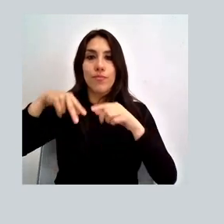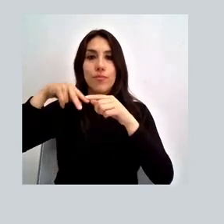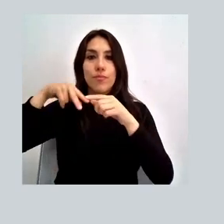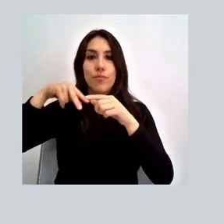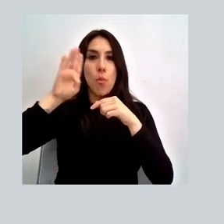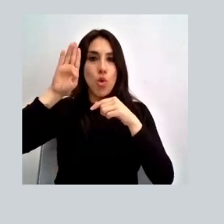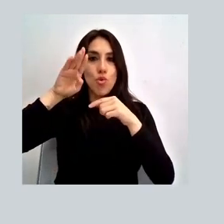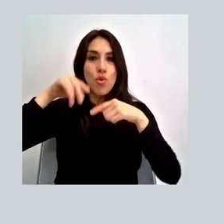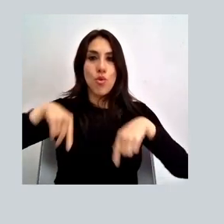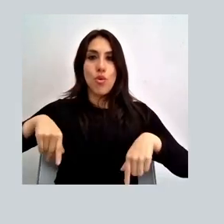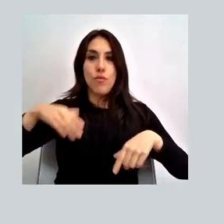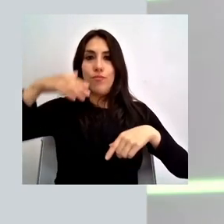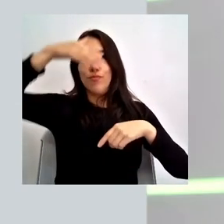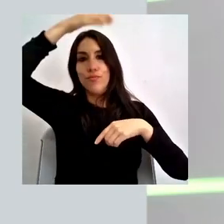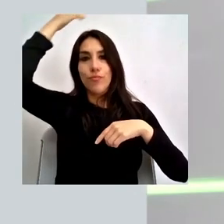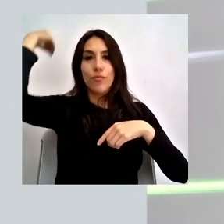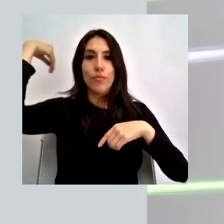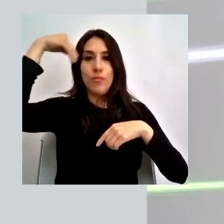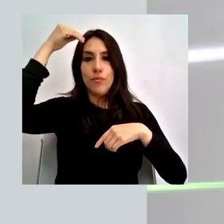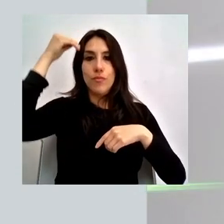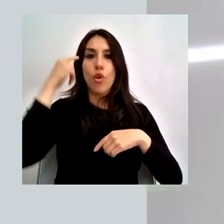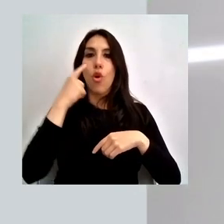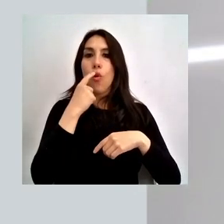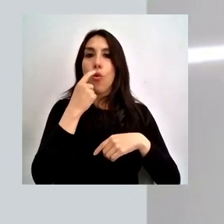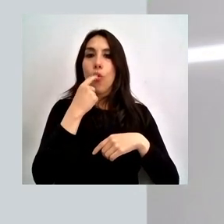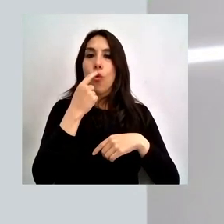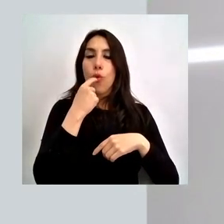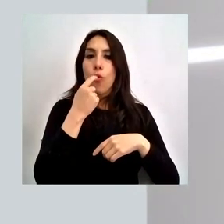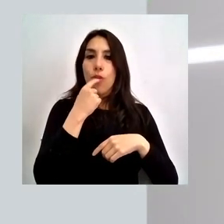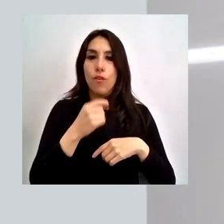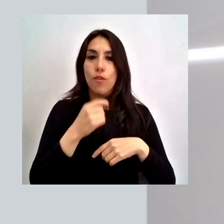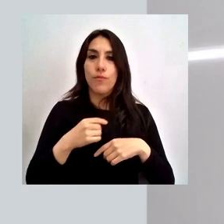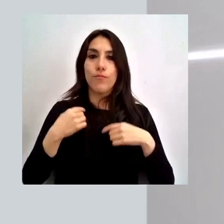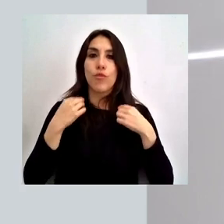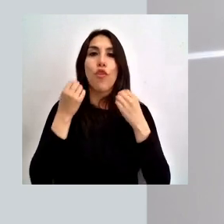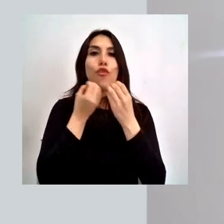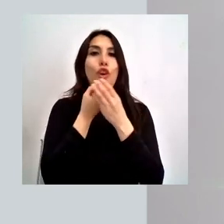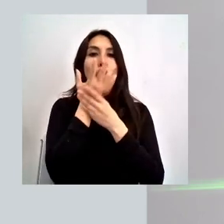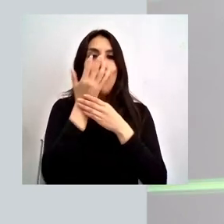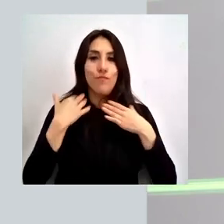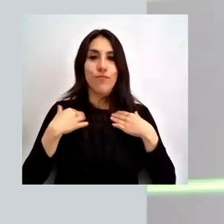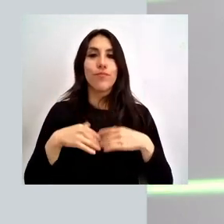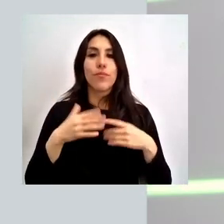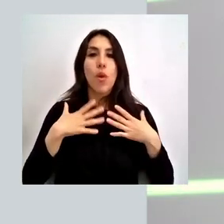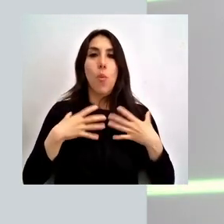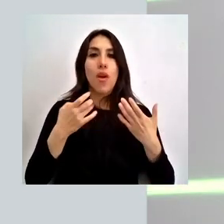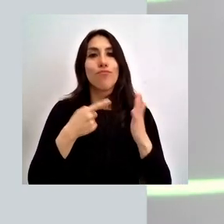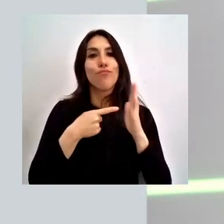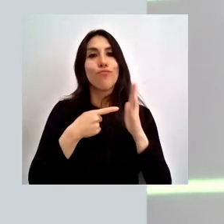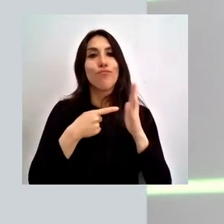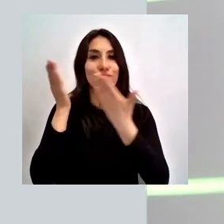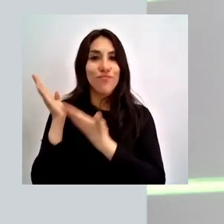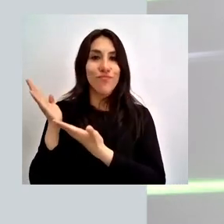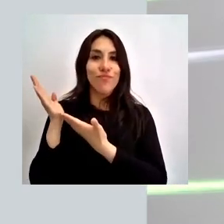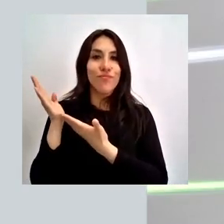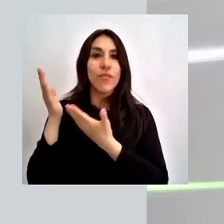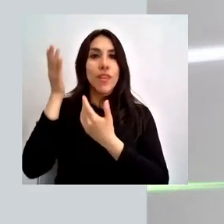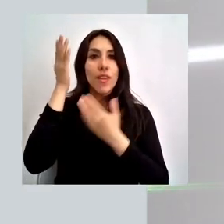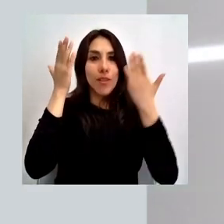I have a scarf with flowers of different colors. I would like to start by greeting my